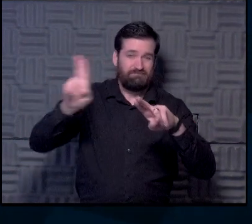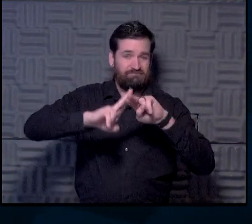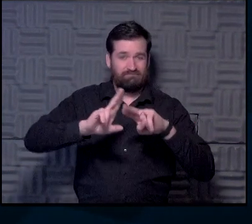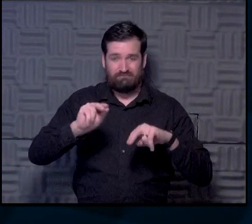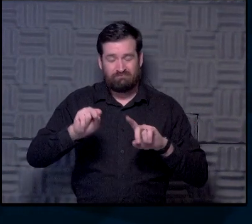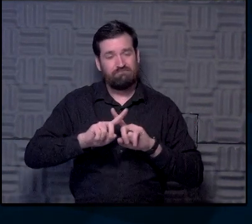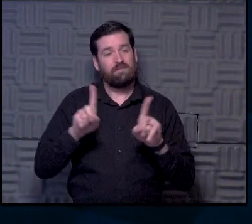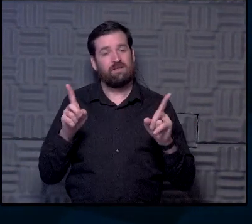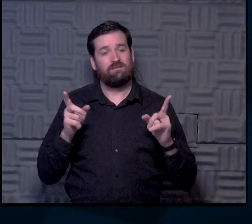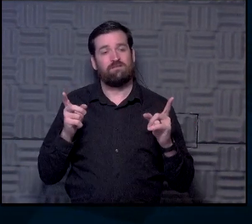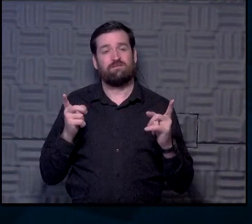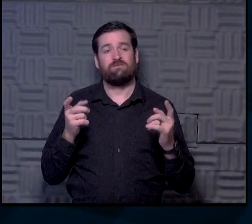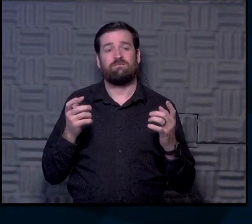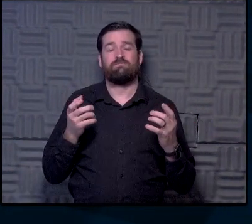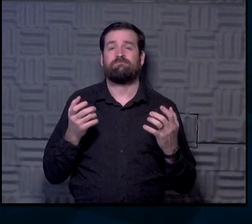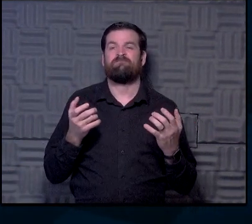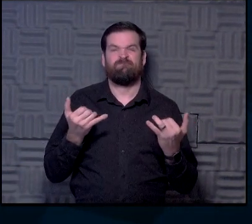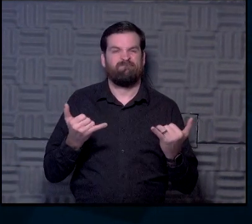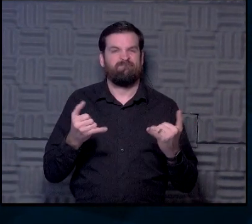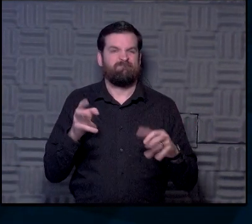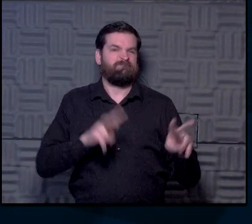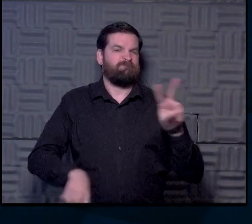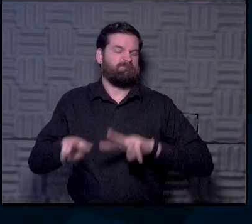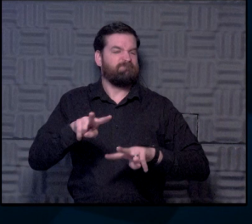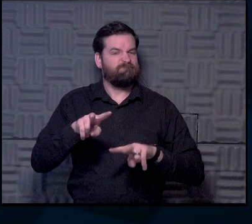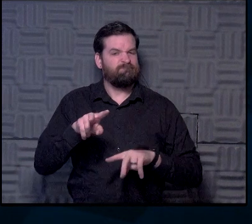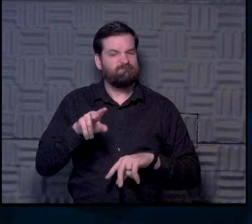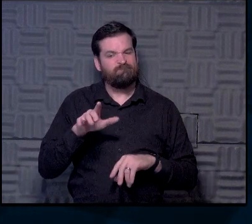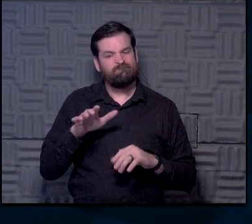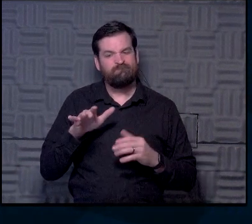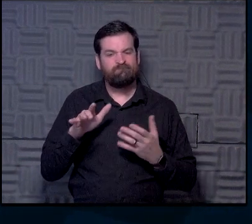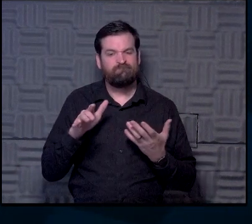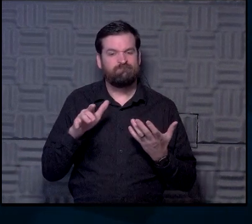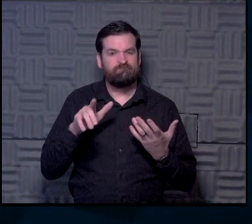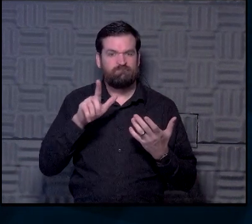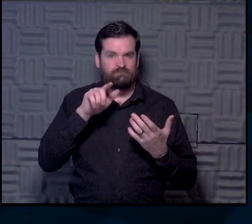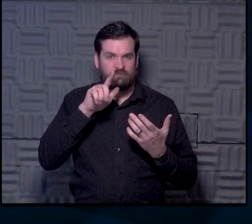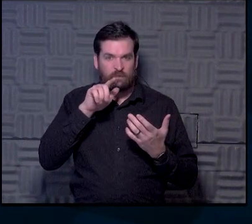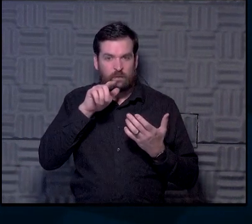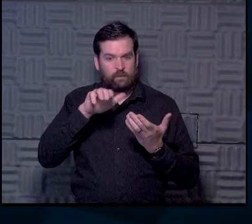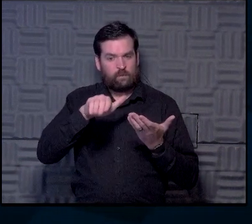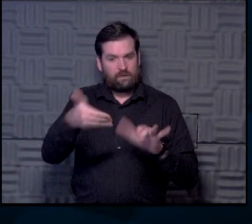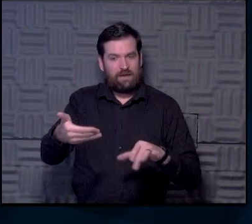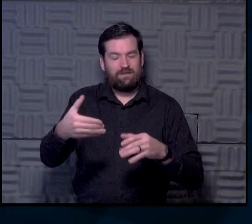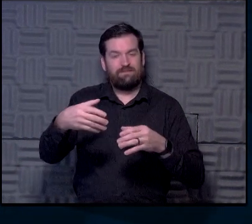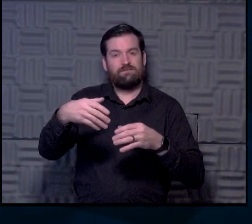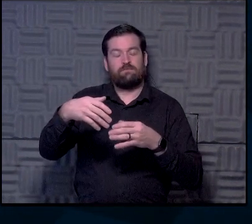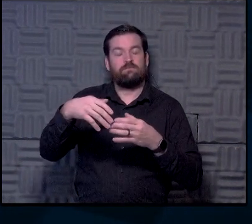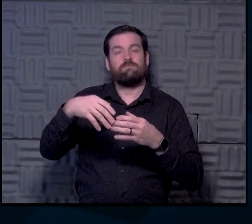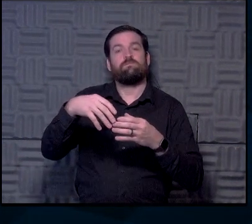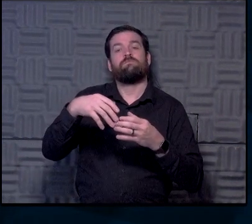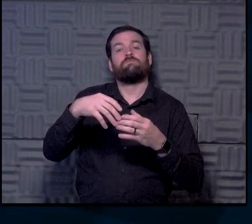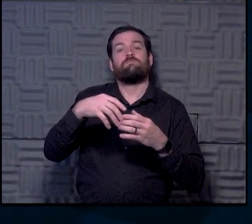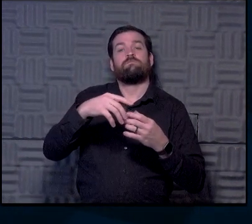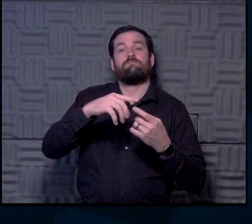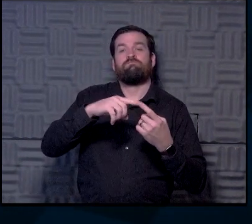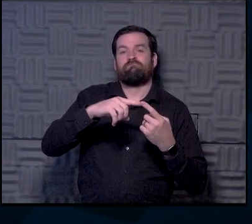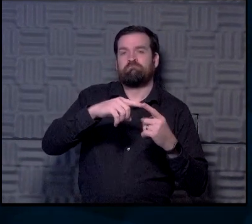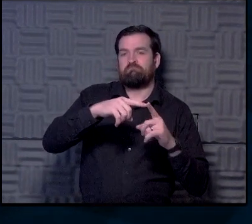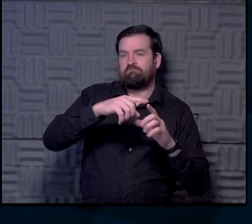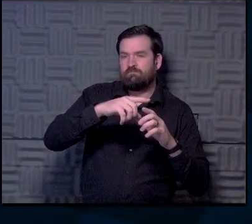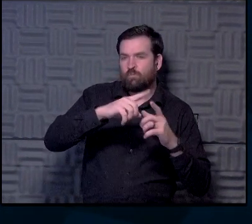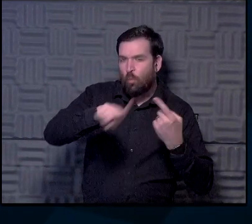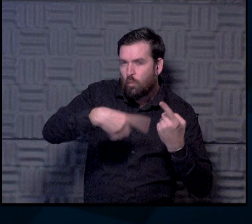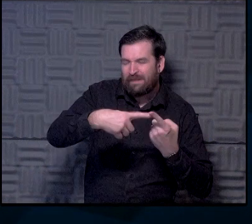really a look at the mortality rate for those that died in the month, by admission month. So there